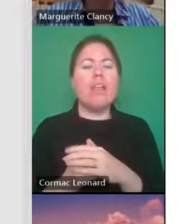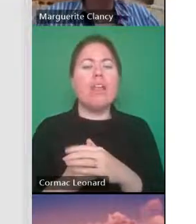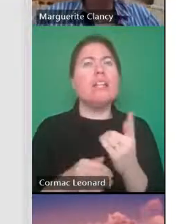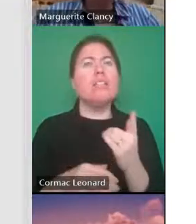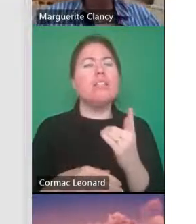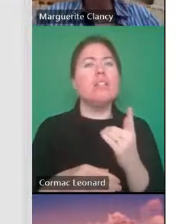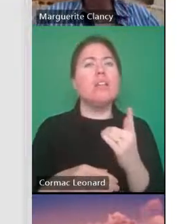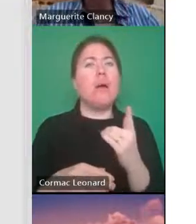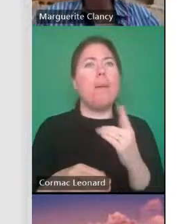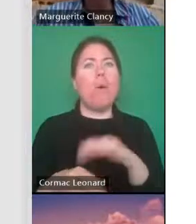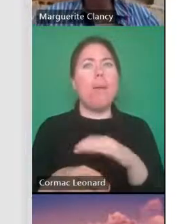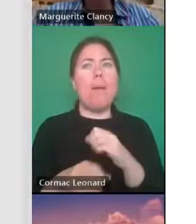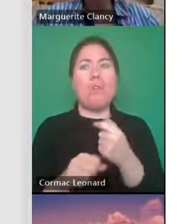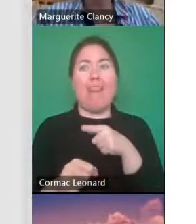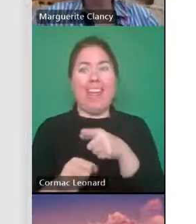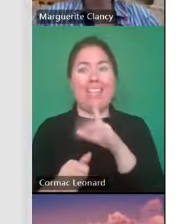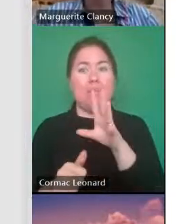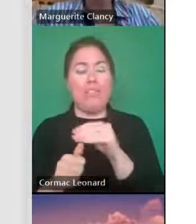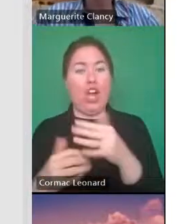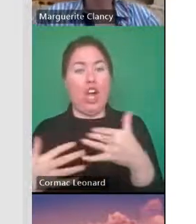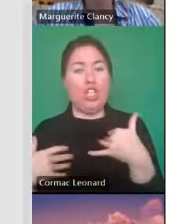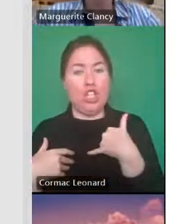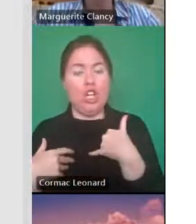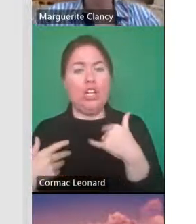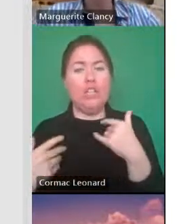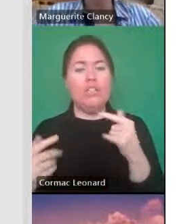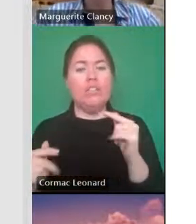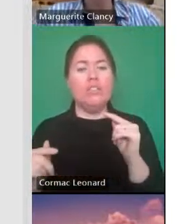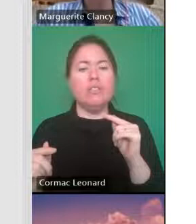that particular concern, and how that the